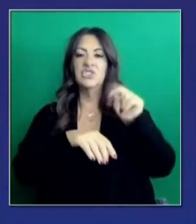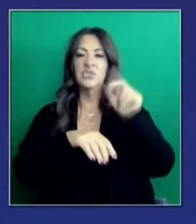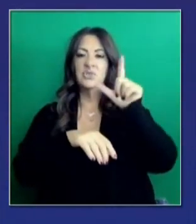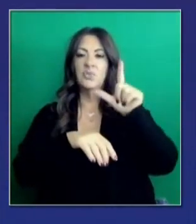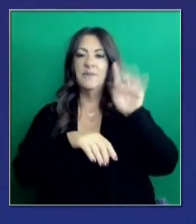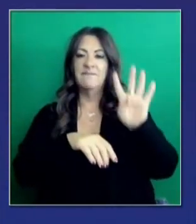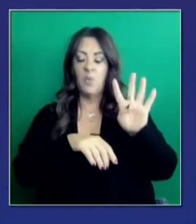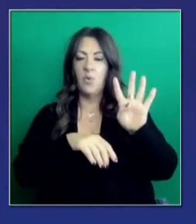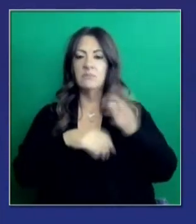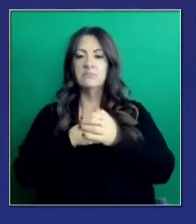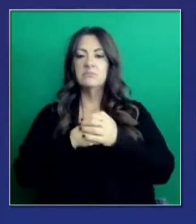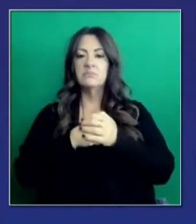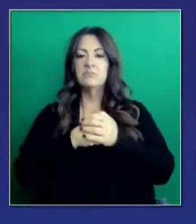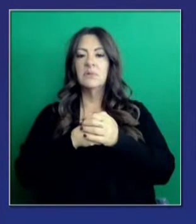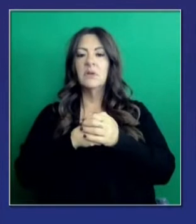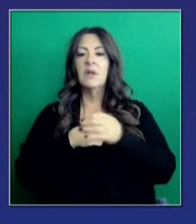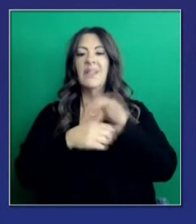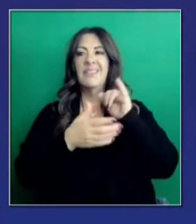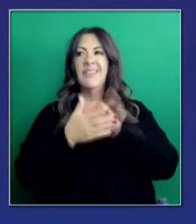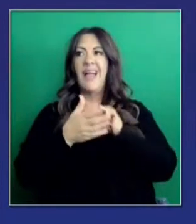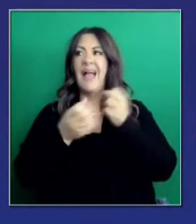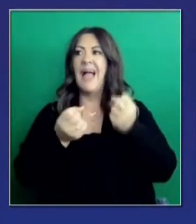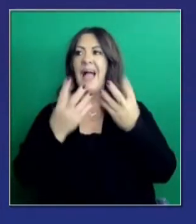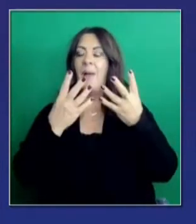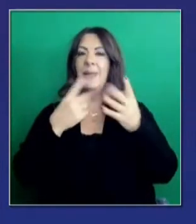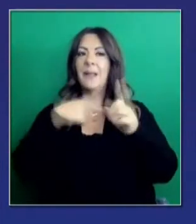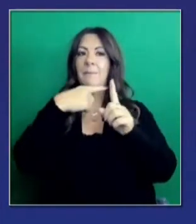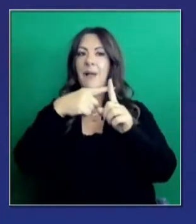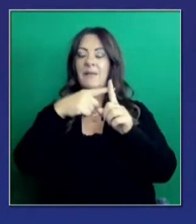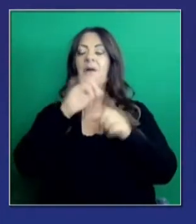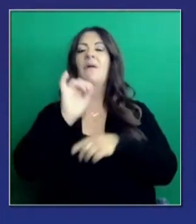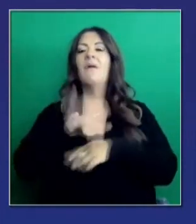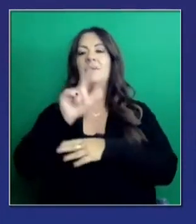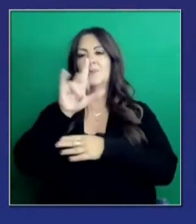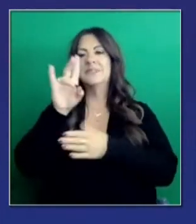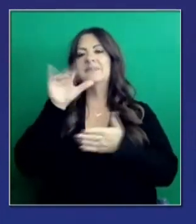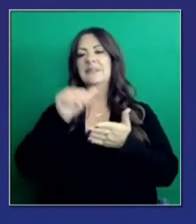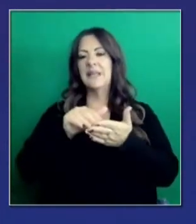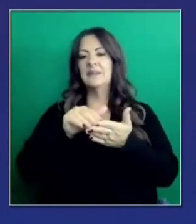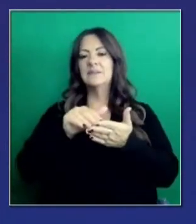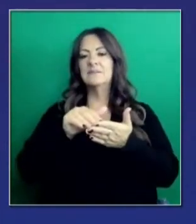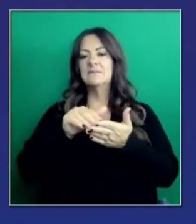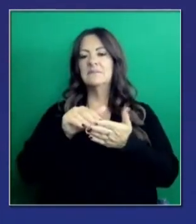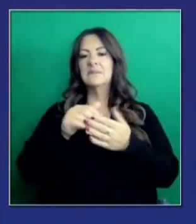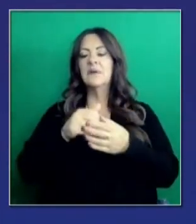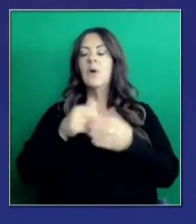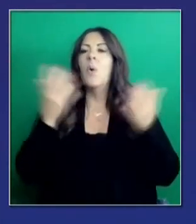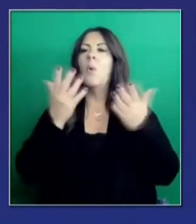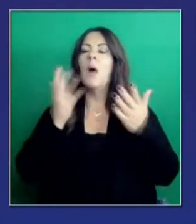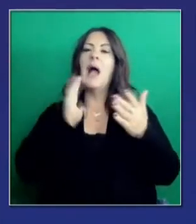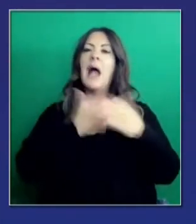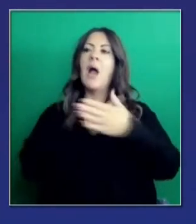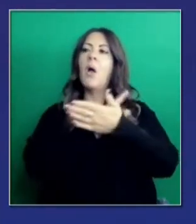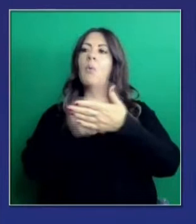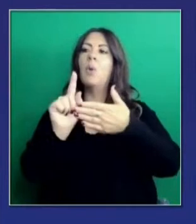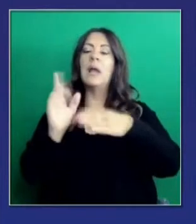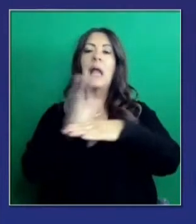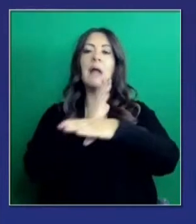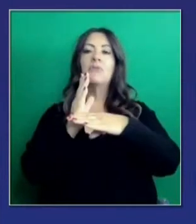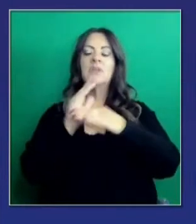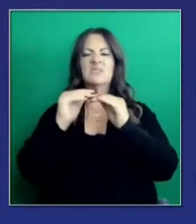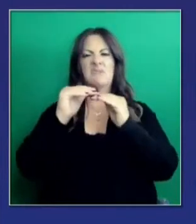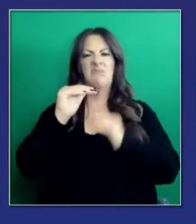27,000 cases. The 7-day average now below that 27,000 based upon the 400+